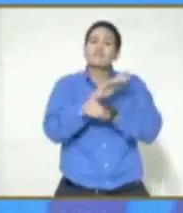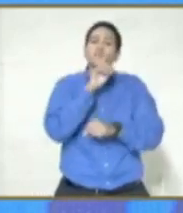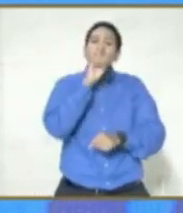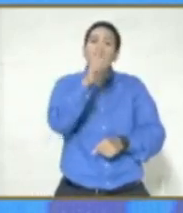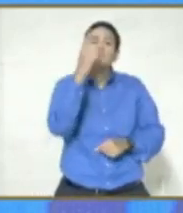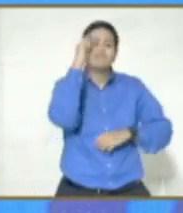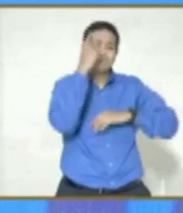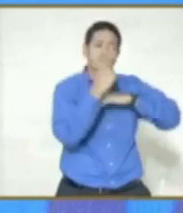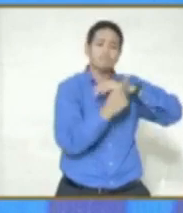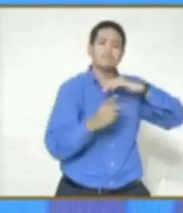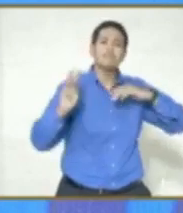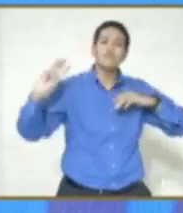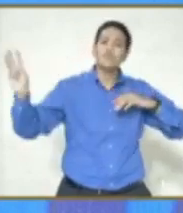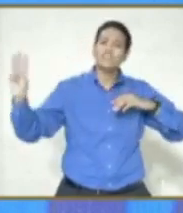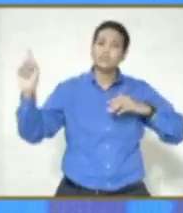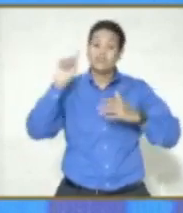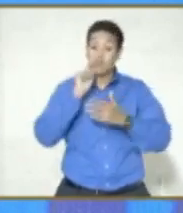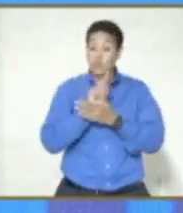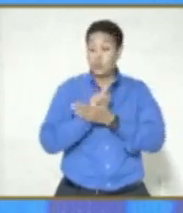week ending,